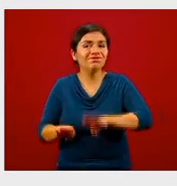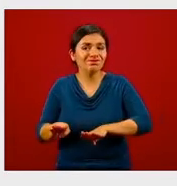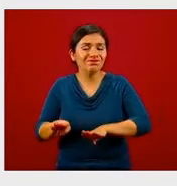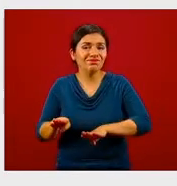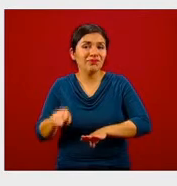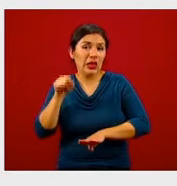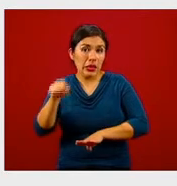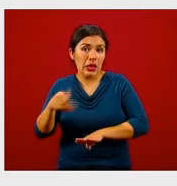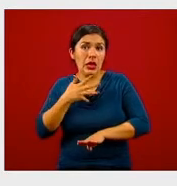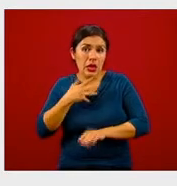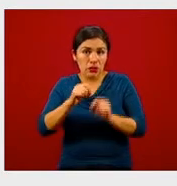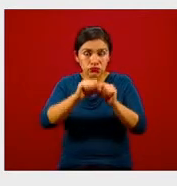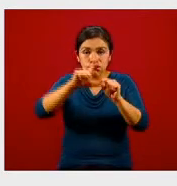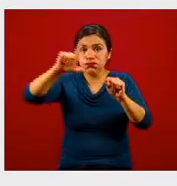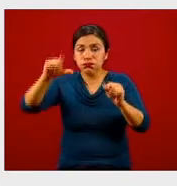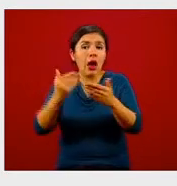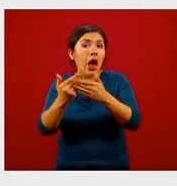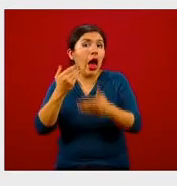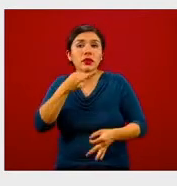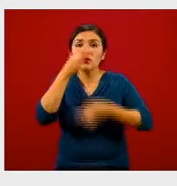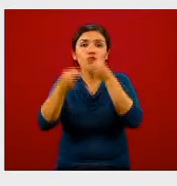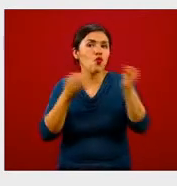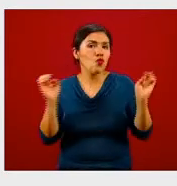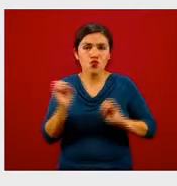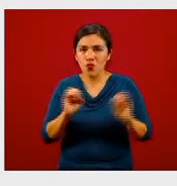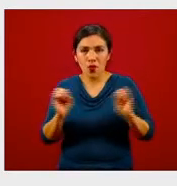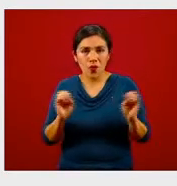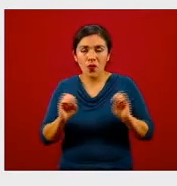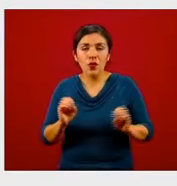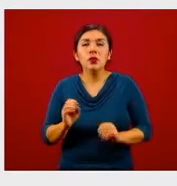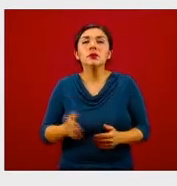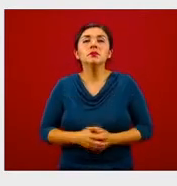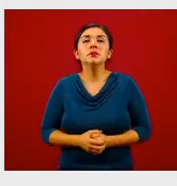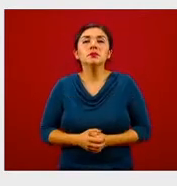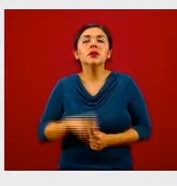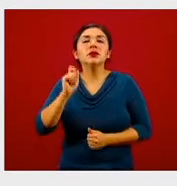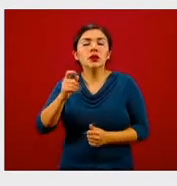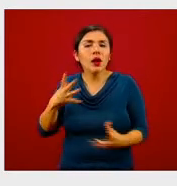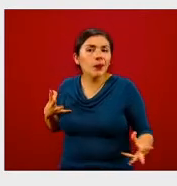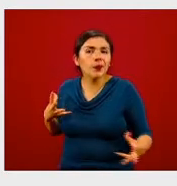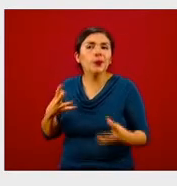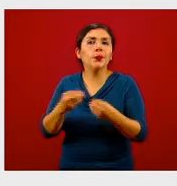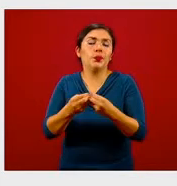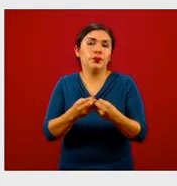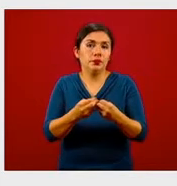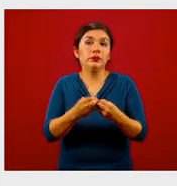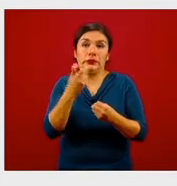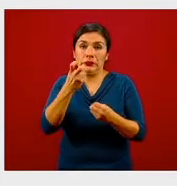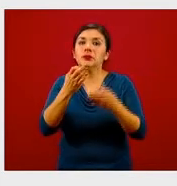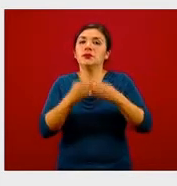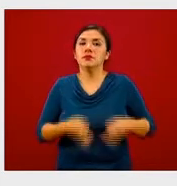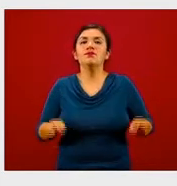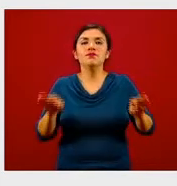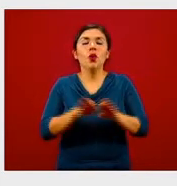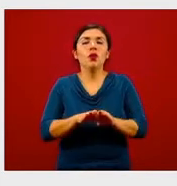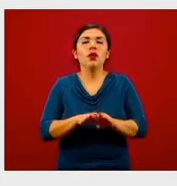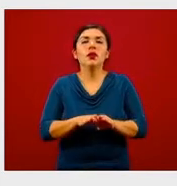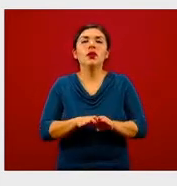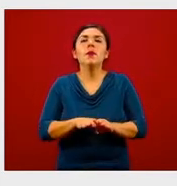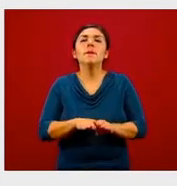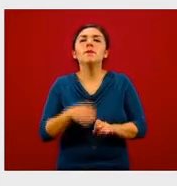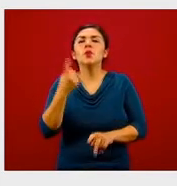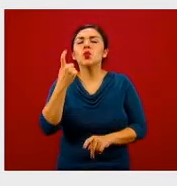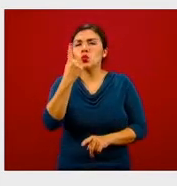This one I think is specifically about Aguascalientes. Then we have the projection of number of deaths, which